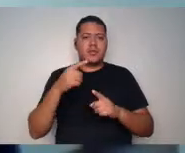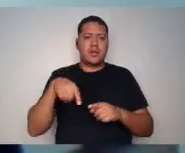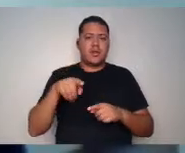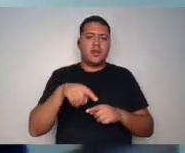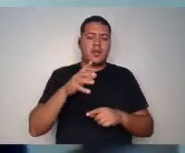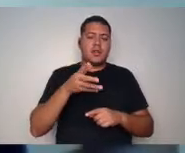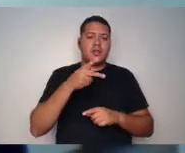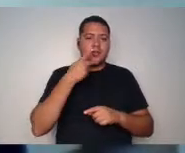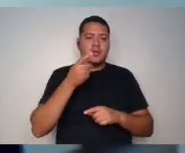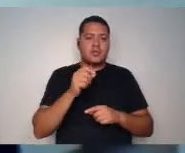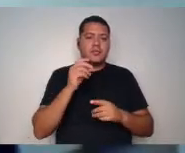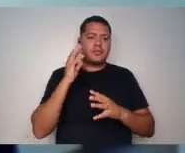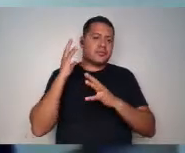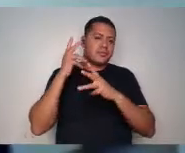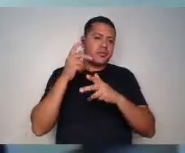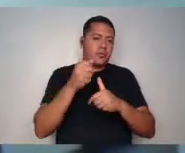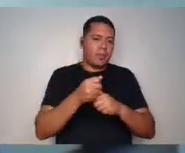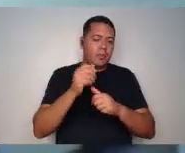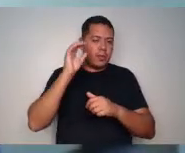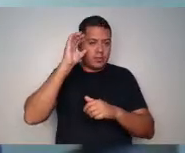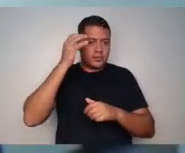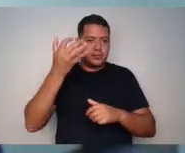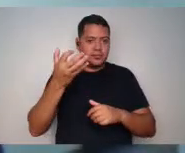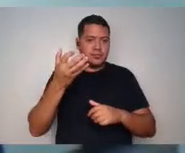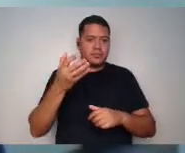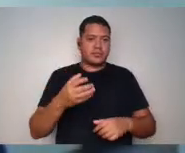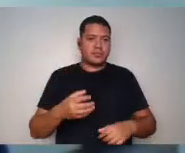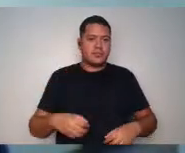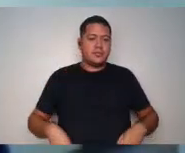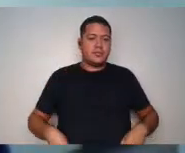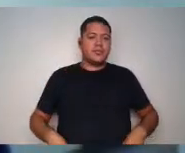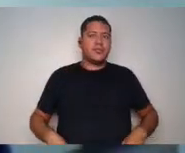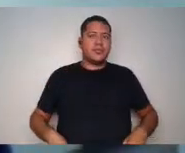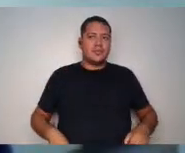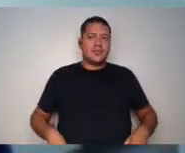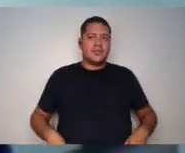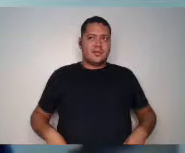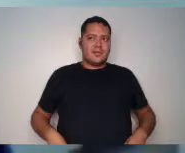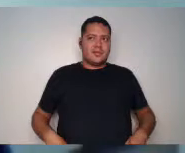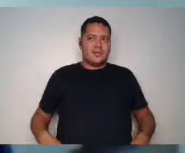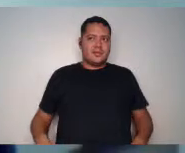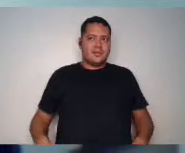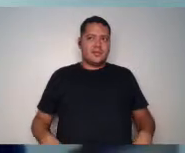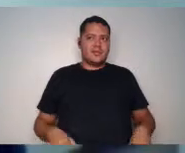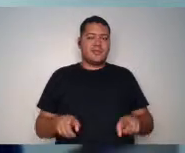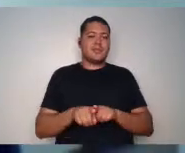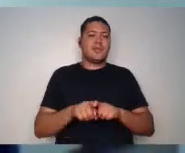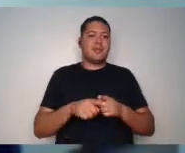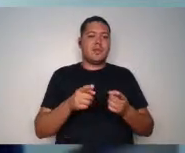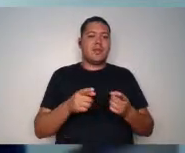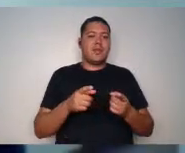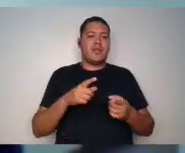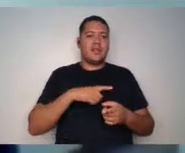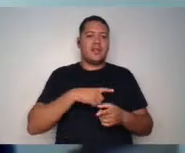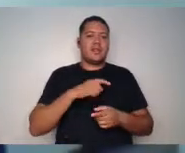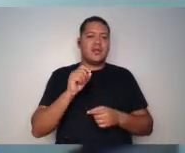written that this review of these decisions, of these automated decisions,